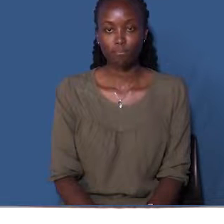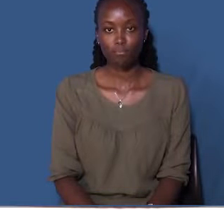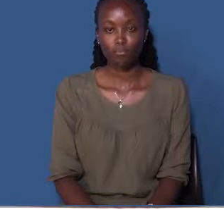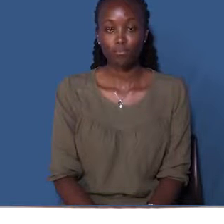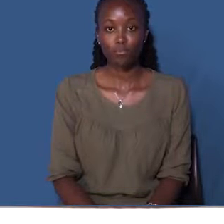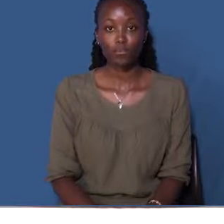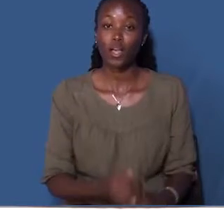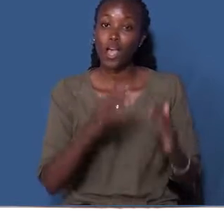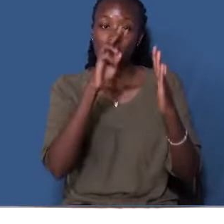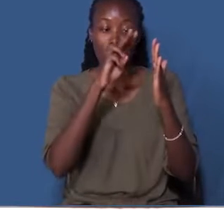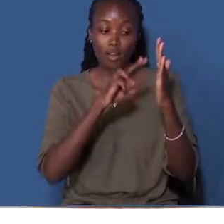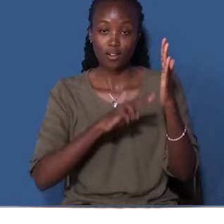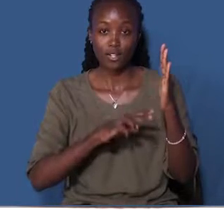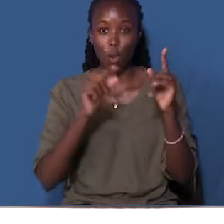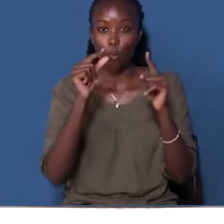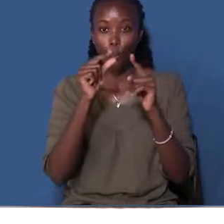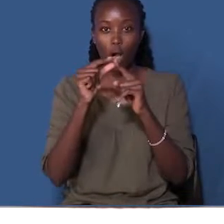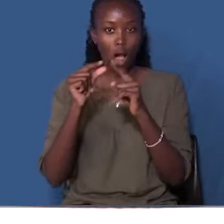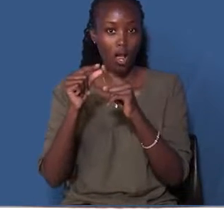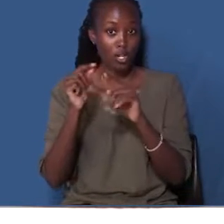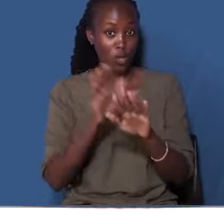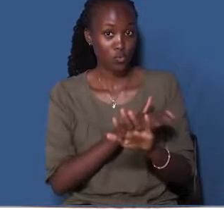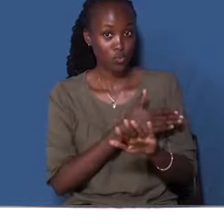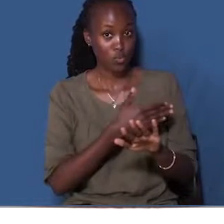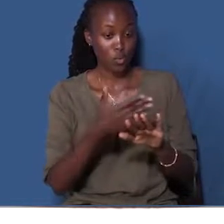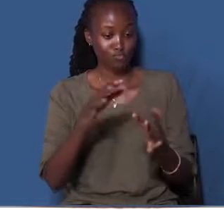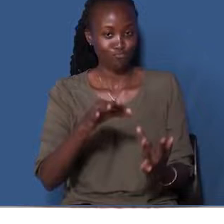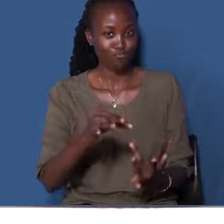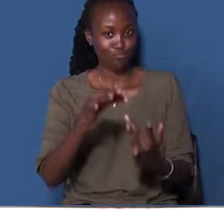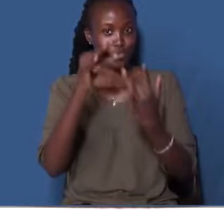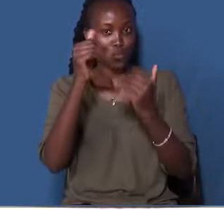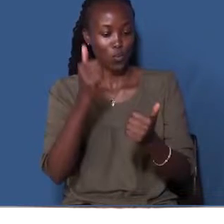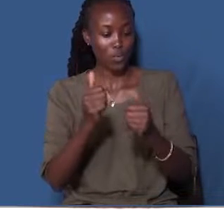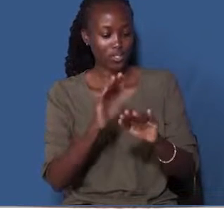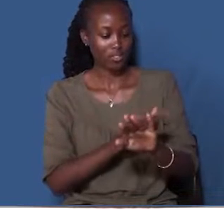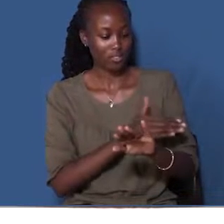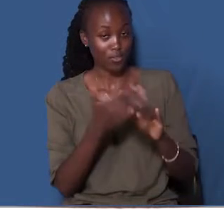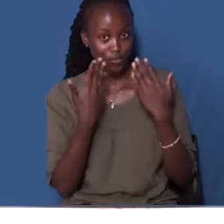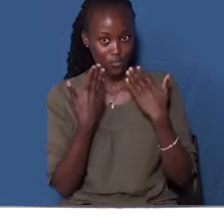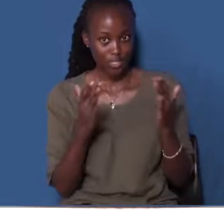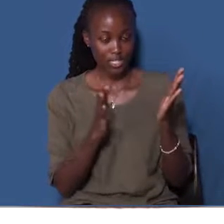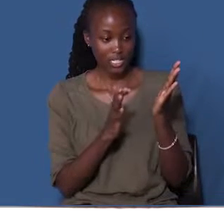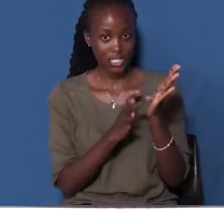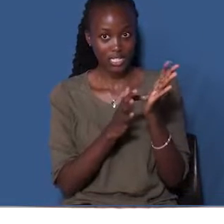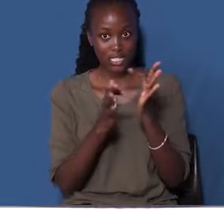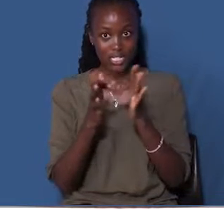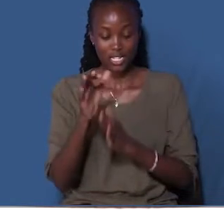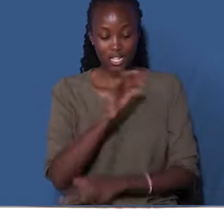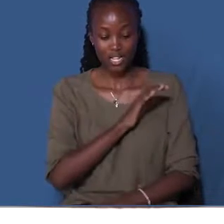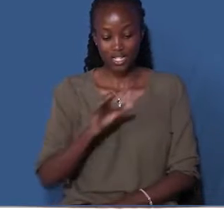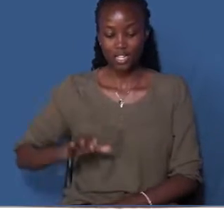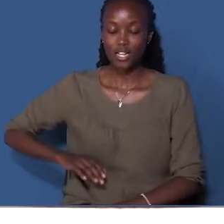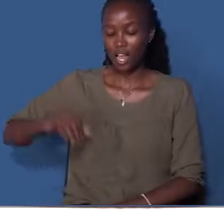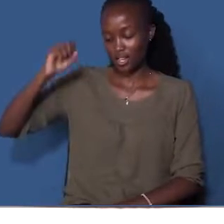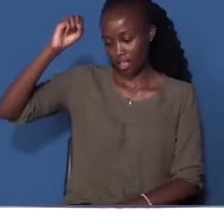Allow me to read the words of this hymn, this special hymn that has just been sung, Christ be our light. Longing